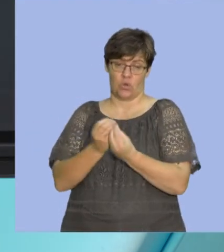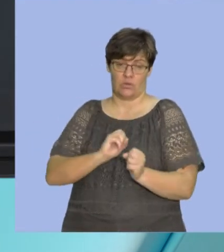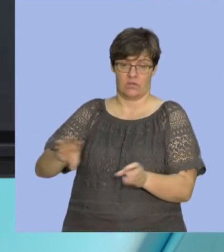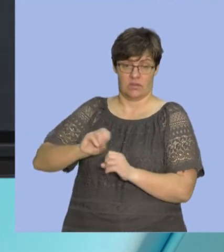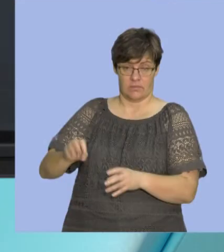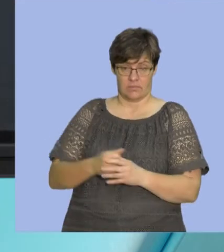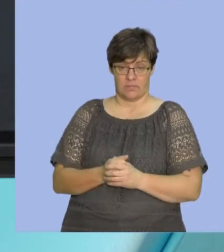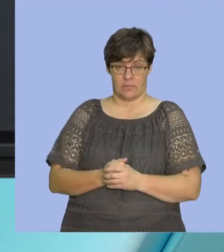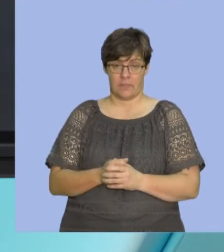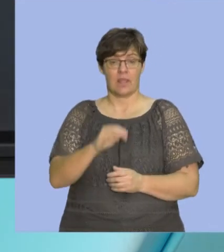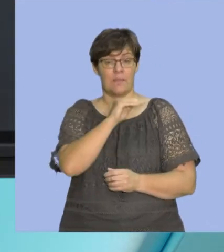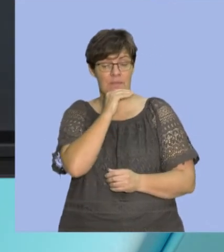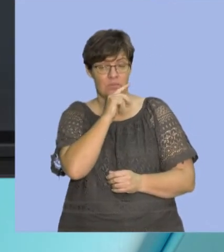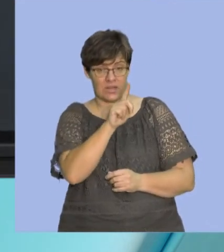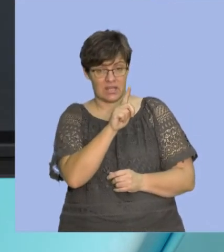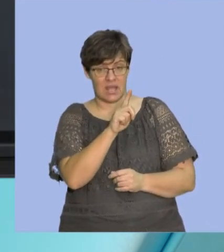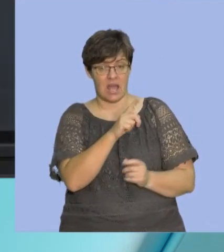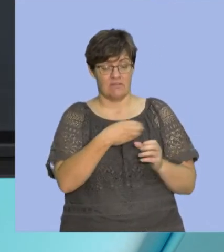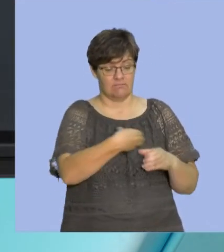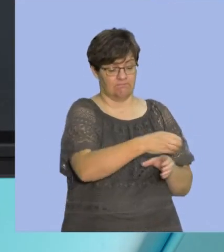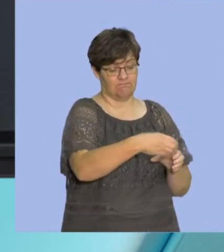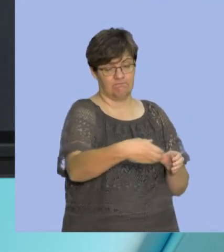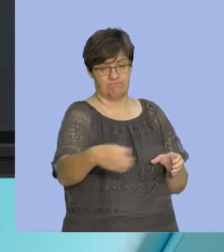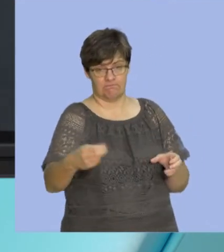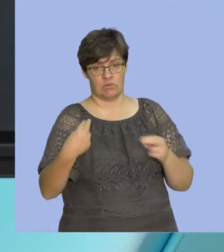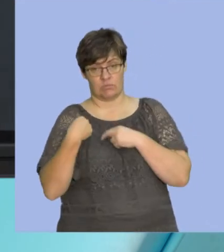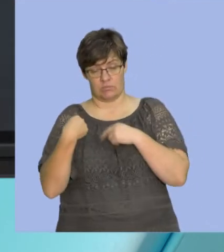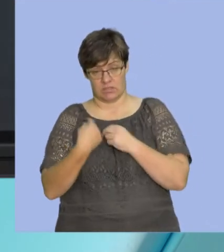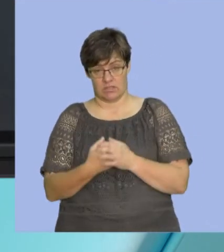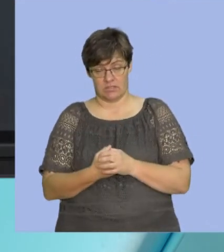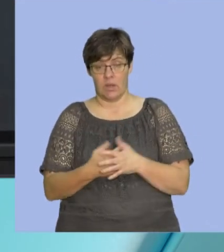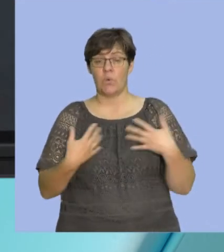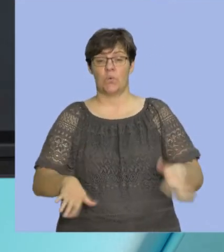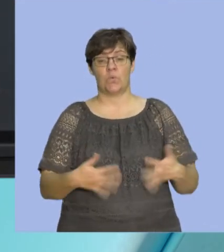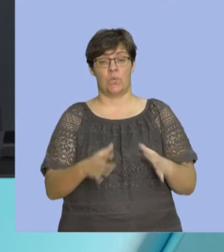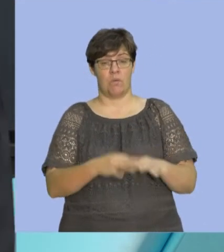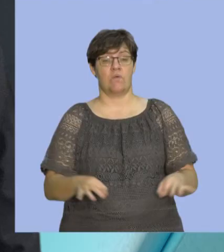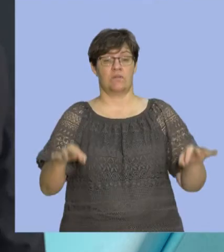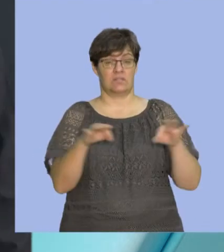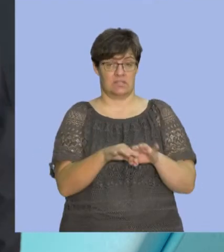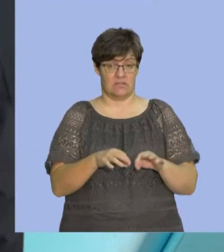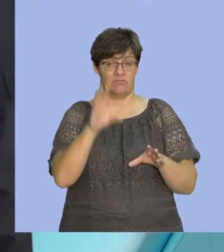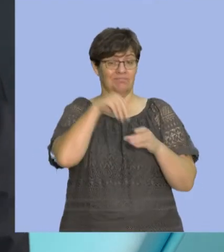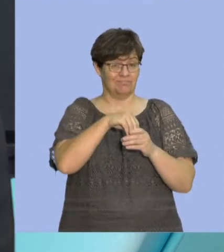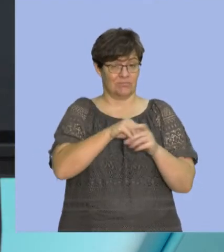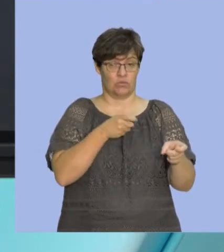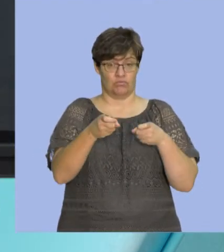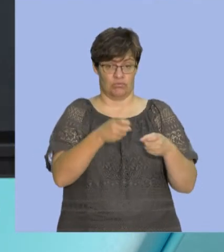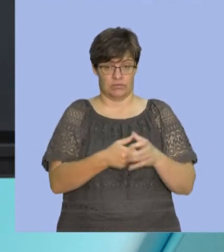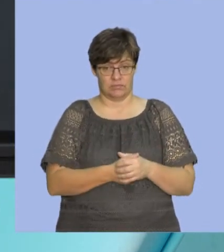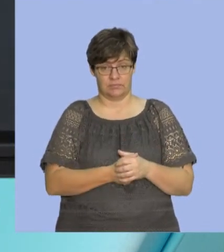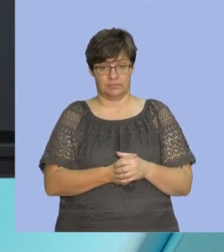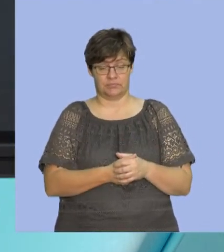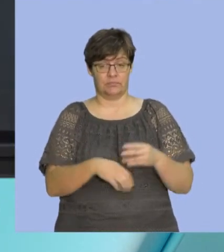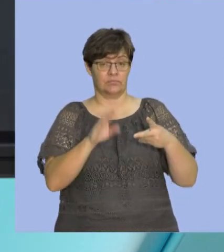that way, you also have division of duties. Very, very important aspect of internal control.